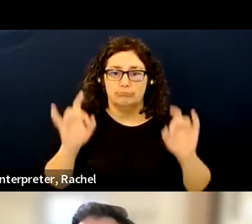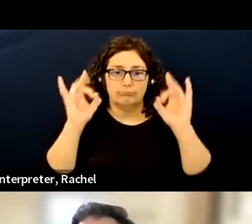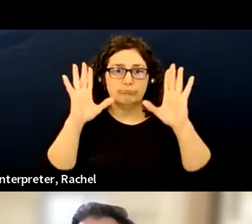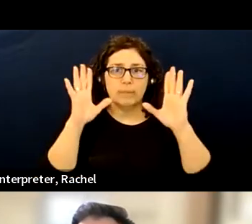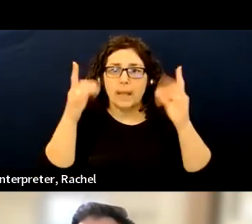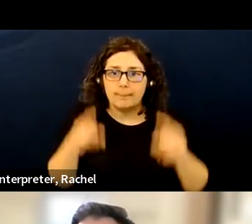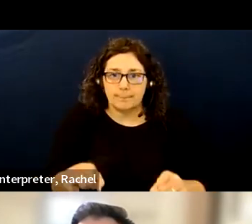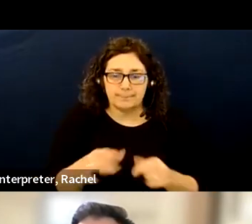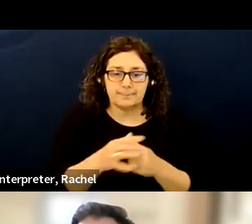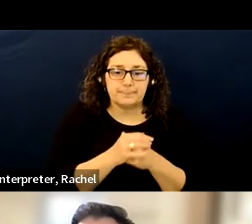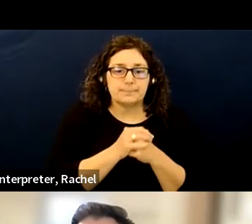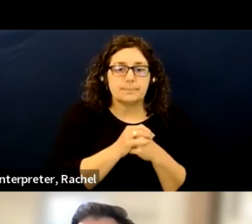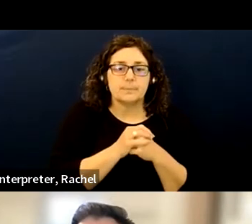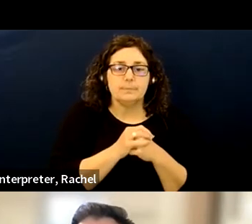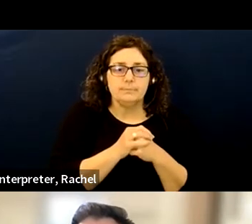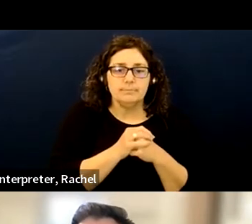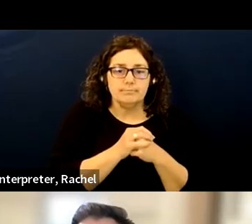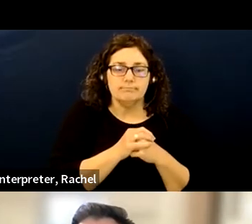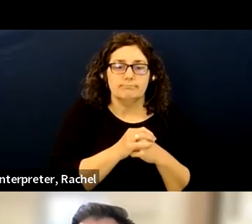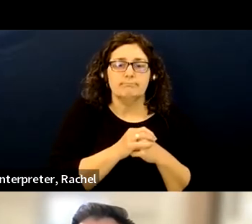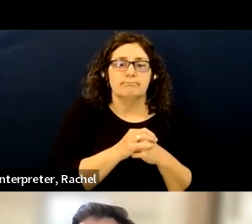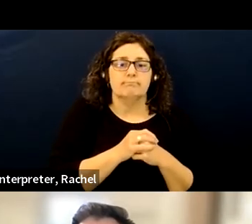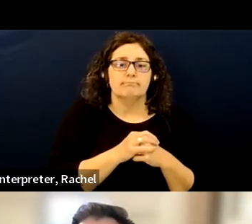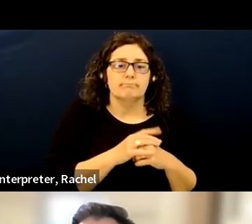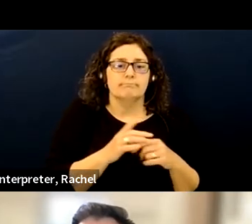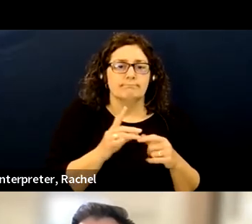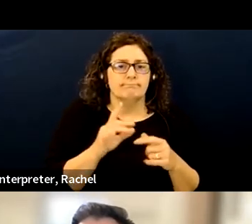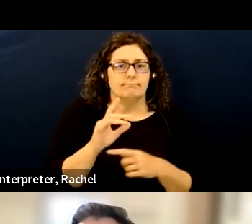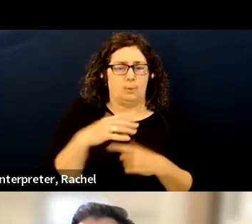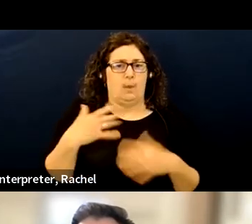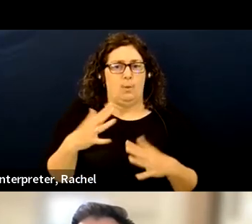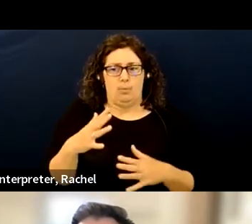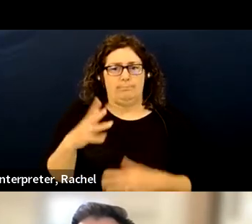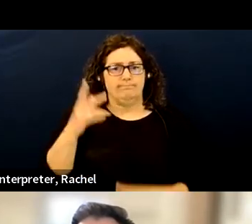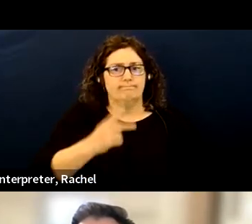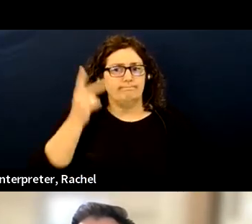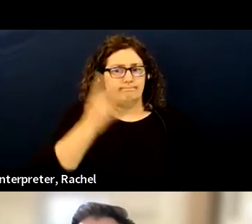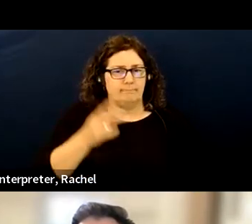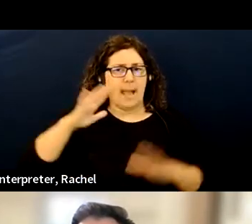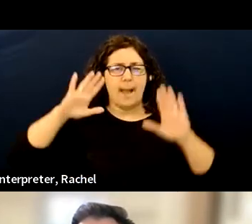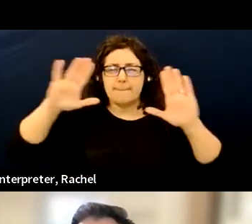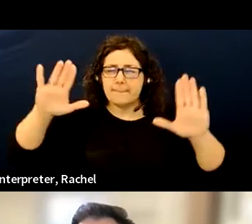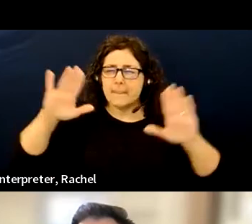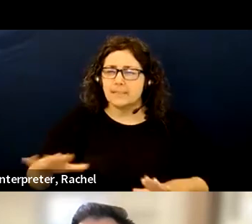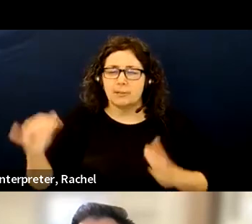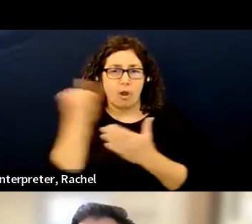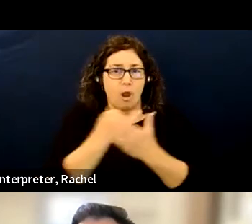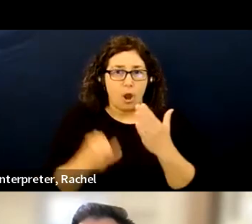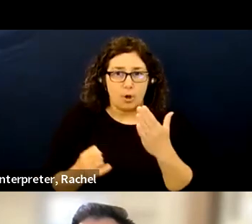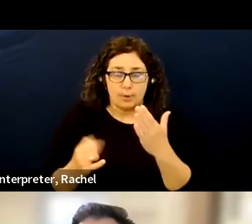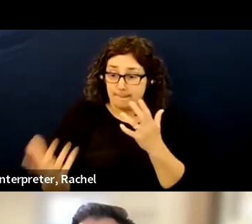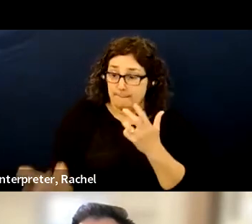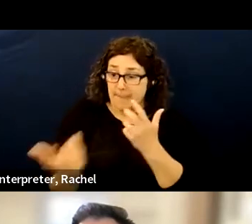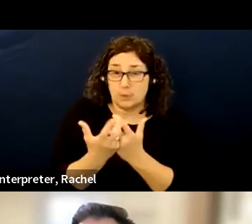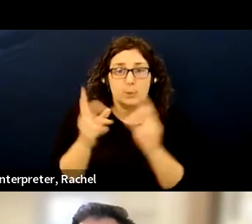happening. And I really have seen some amazing art that has been done to address those kinds